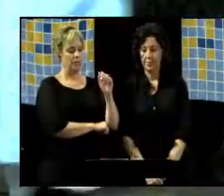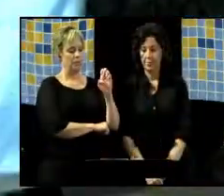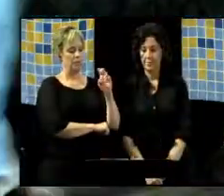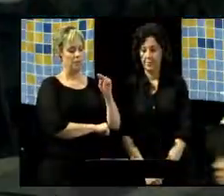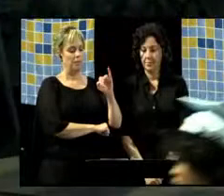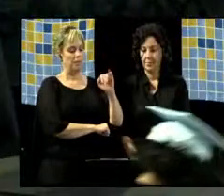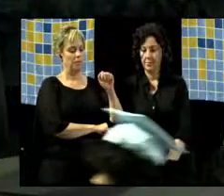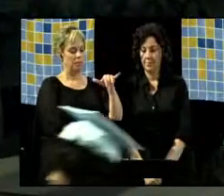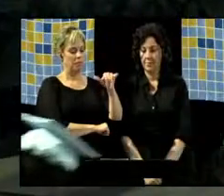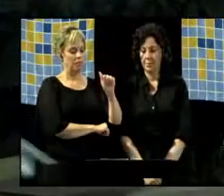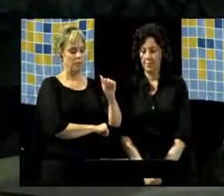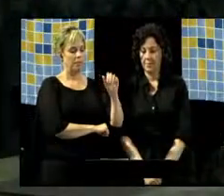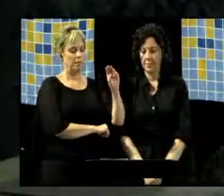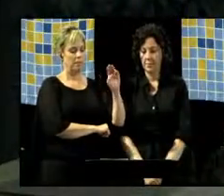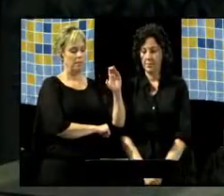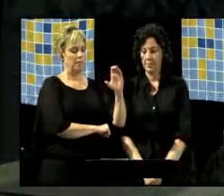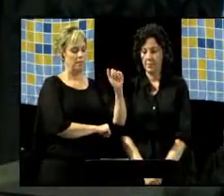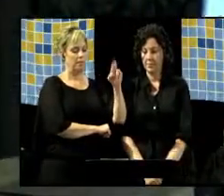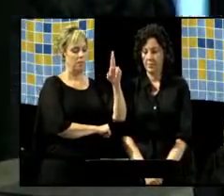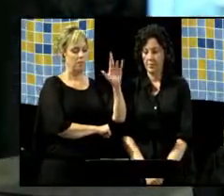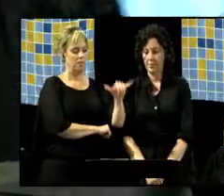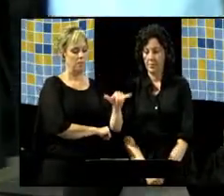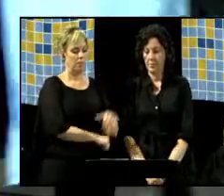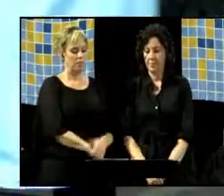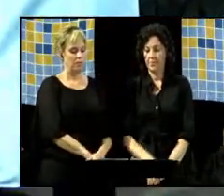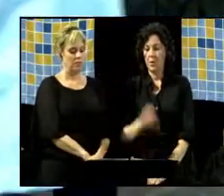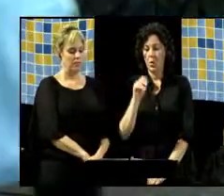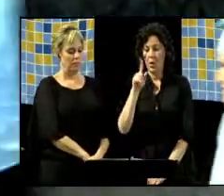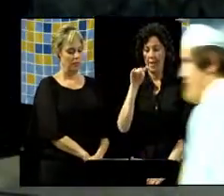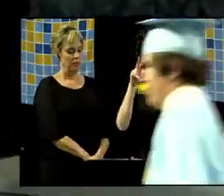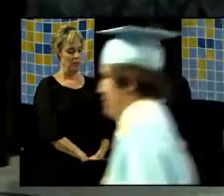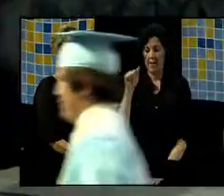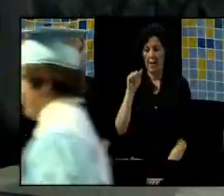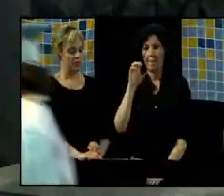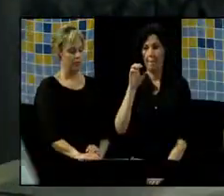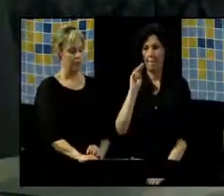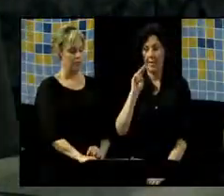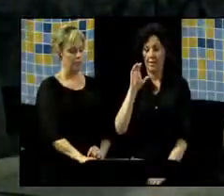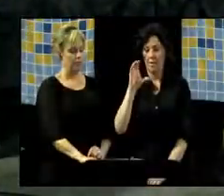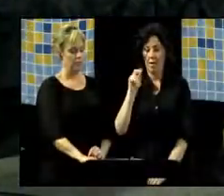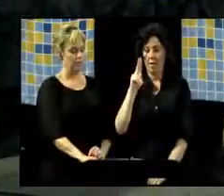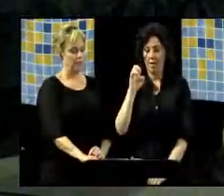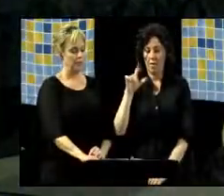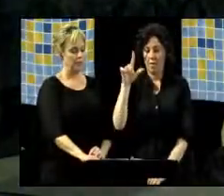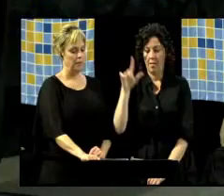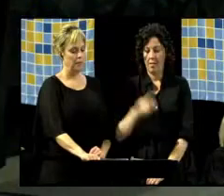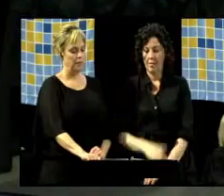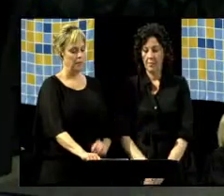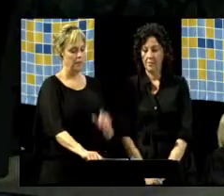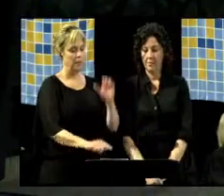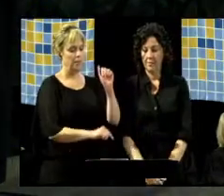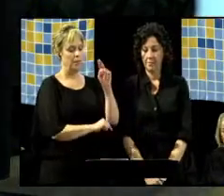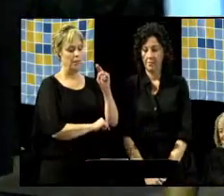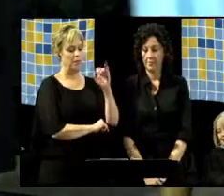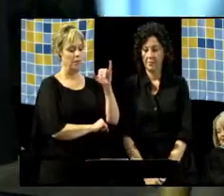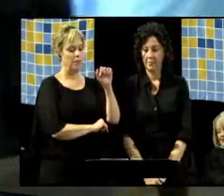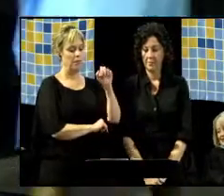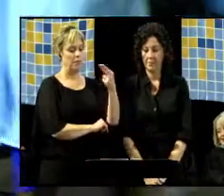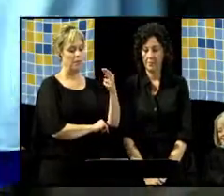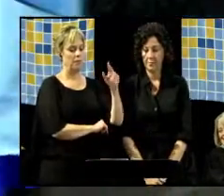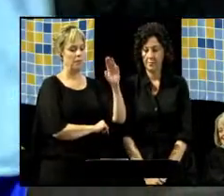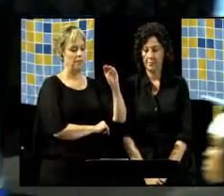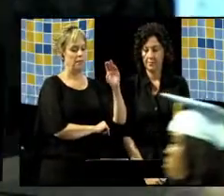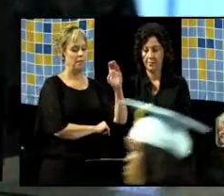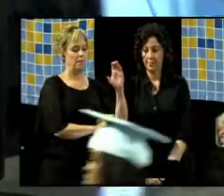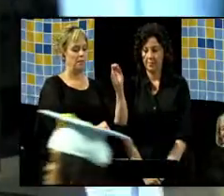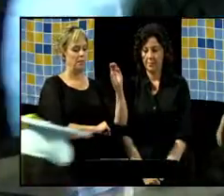McClary. Olivia Grace McConnell. Anaya Tarjay McCoy.